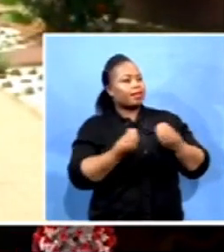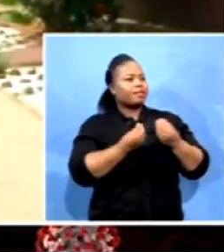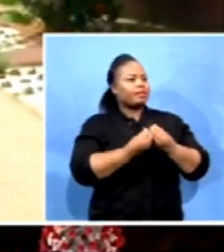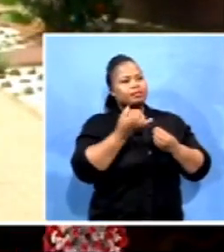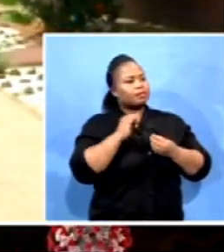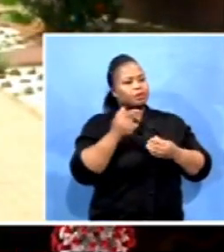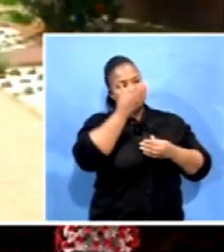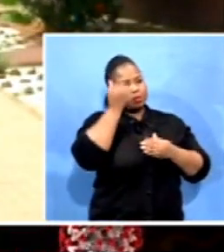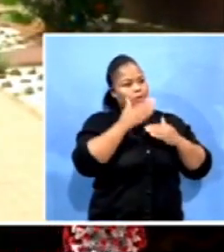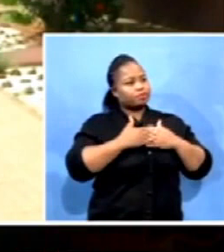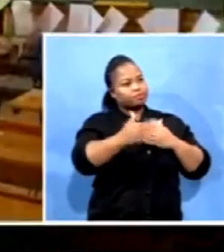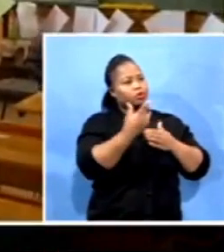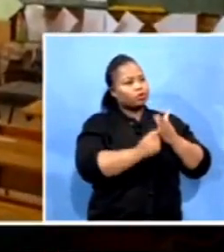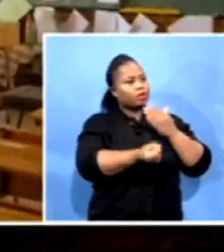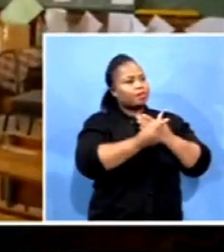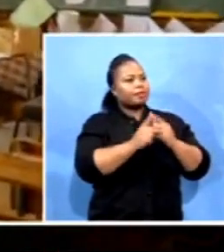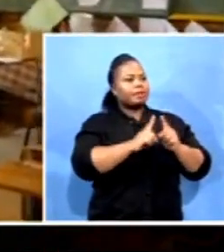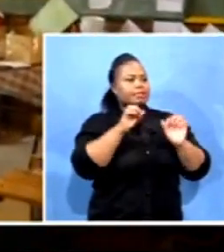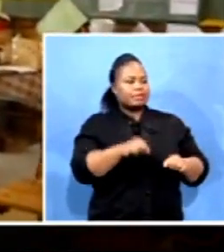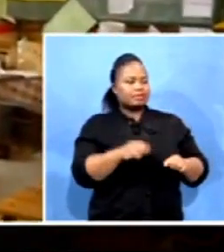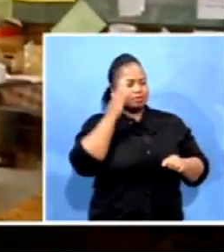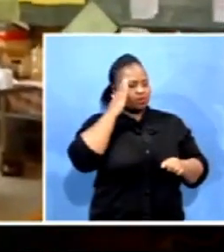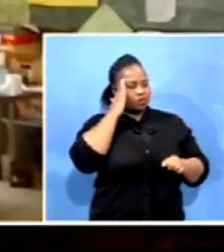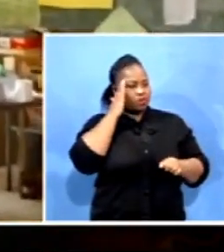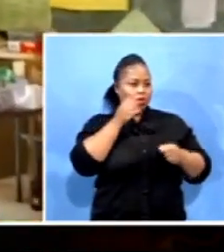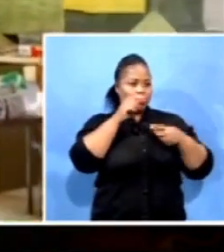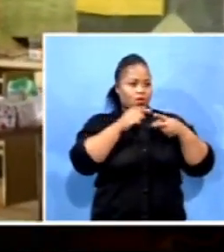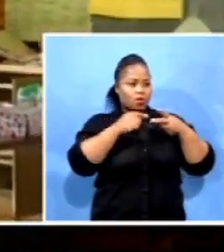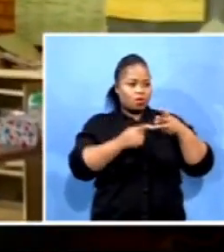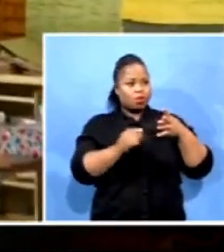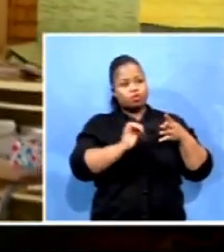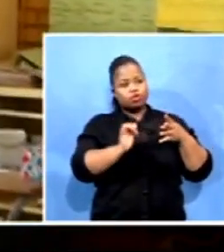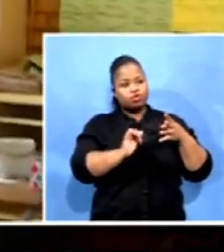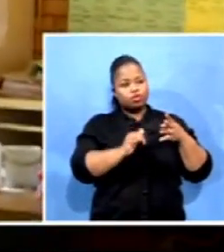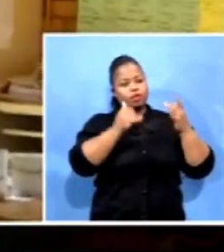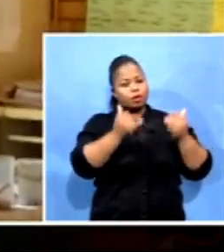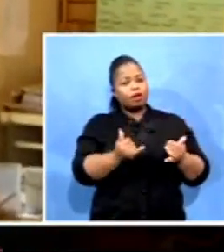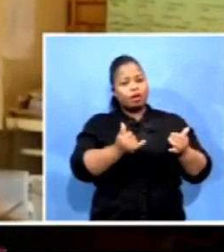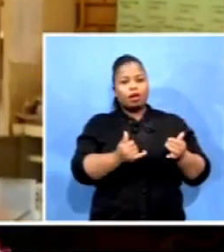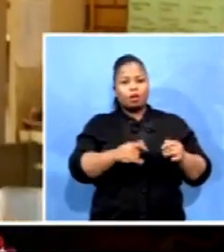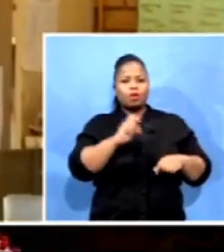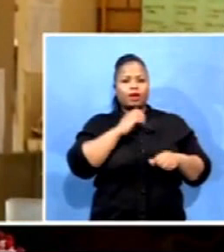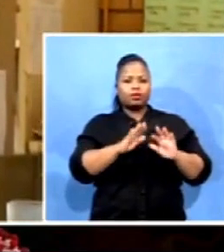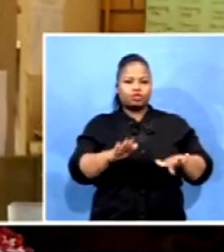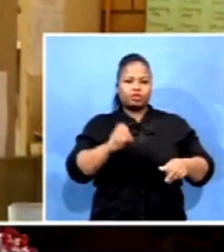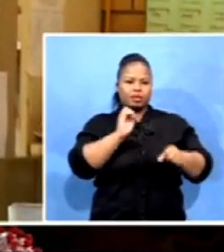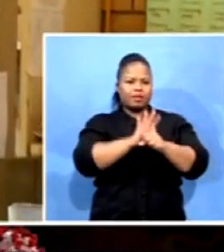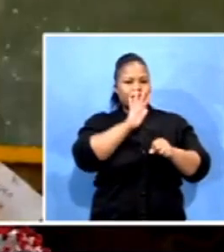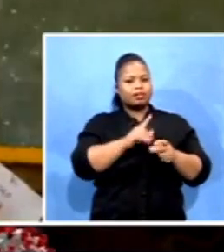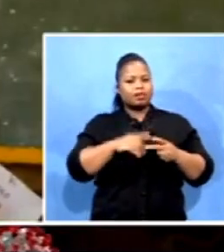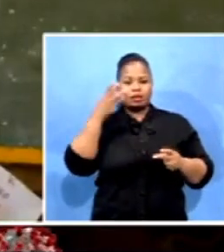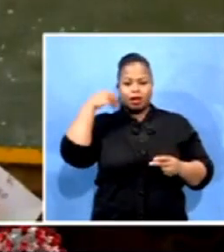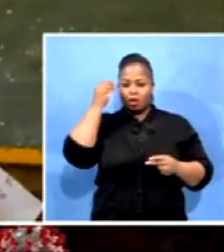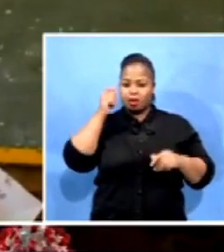knowns. What we know at this stage in terms of how it affects children, how it affects the elderly. In children, they seem to have less